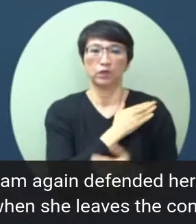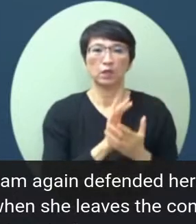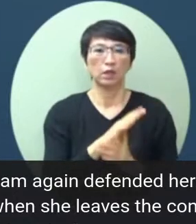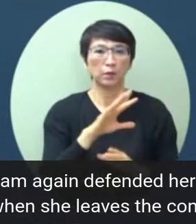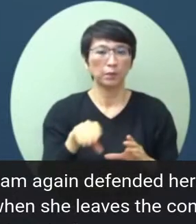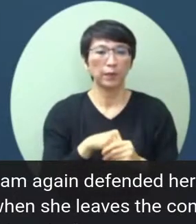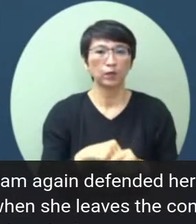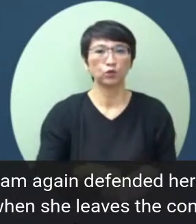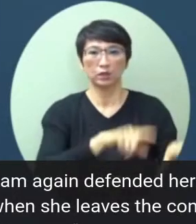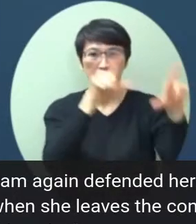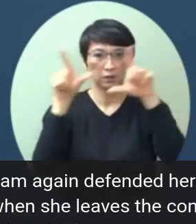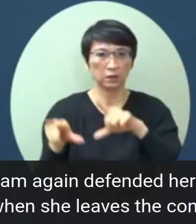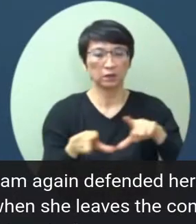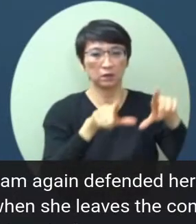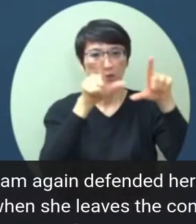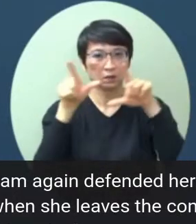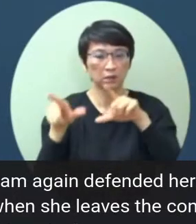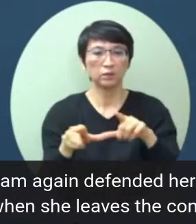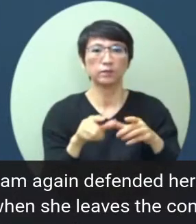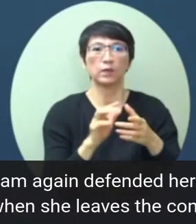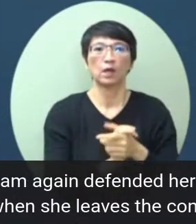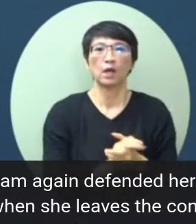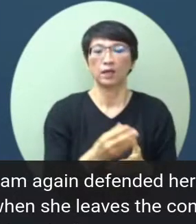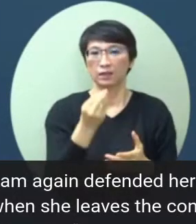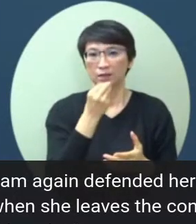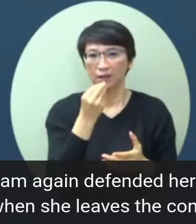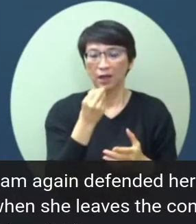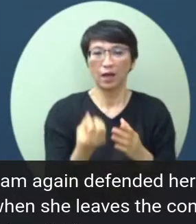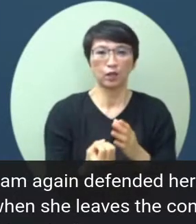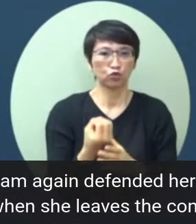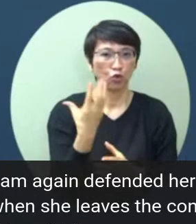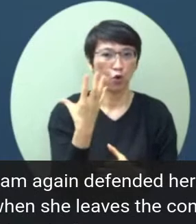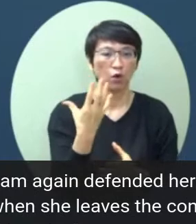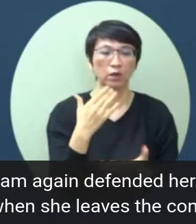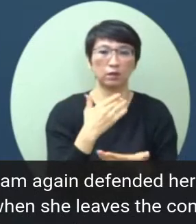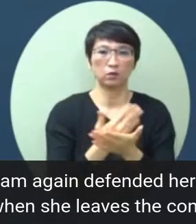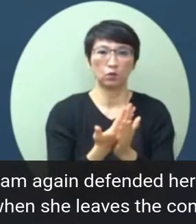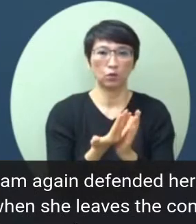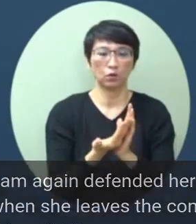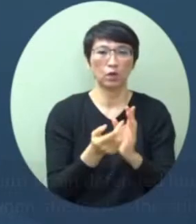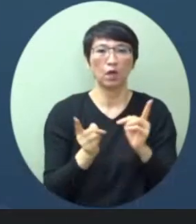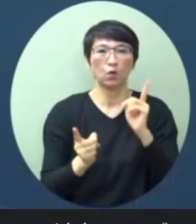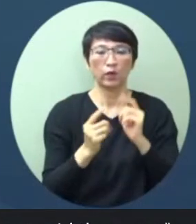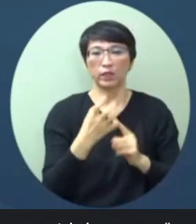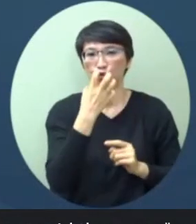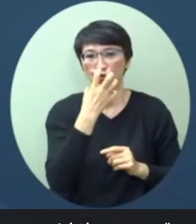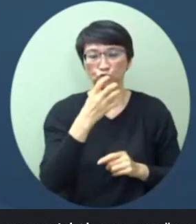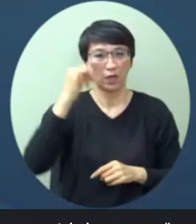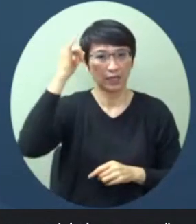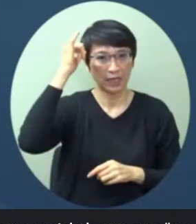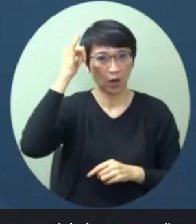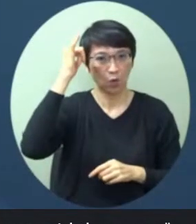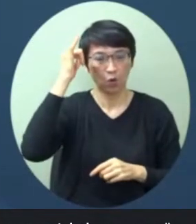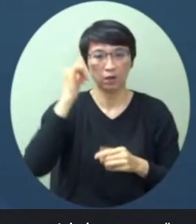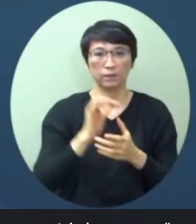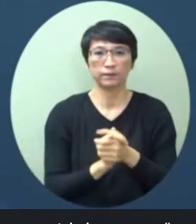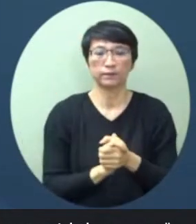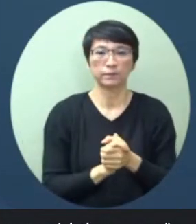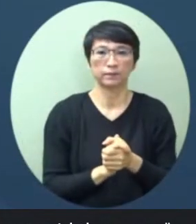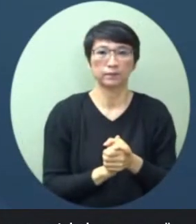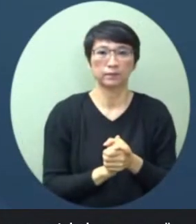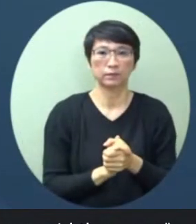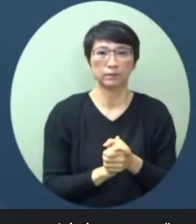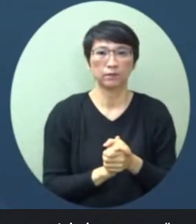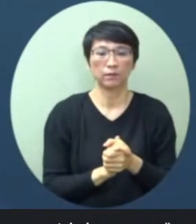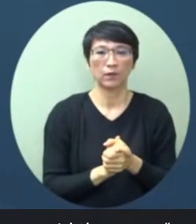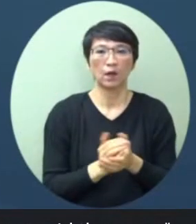non-medical supplies, it is the purview of another task force. For daily